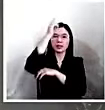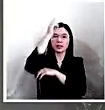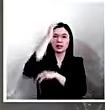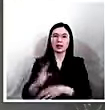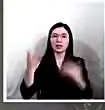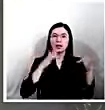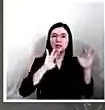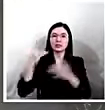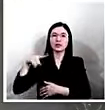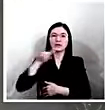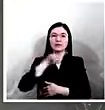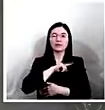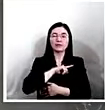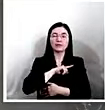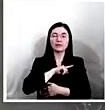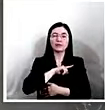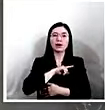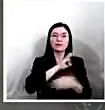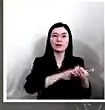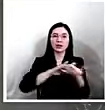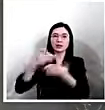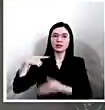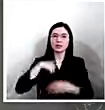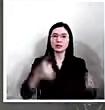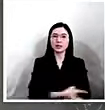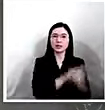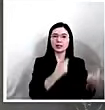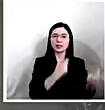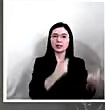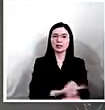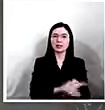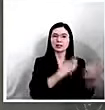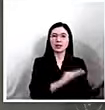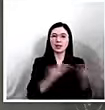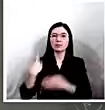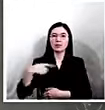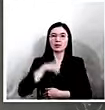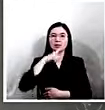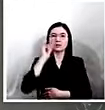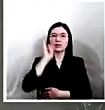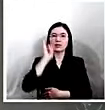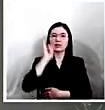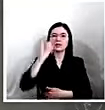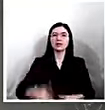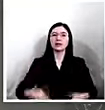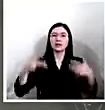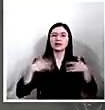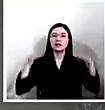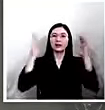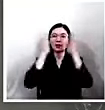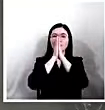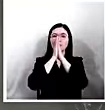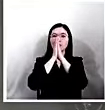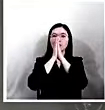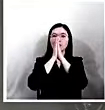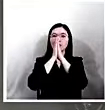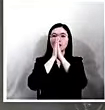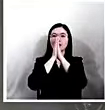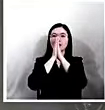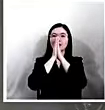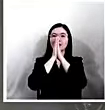us, forgive us our sins, and bring us to everlasting life. Amen.